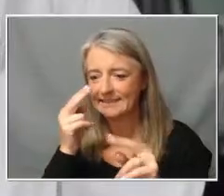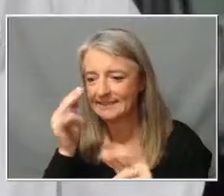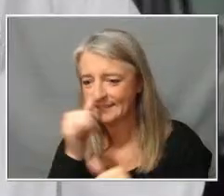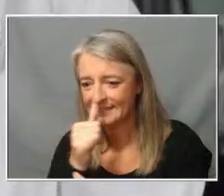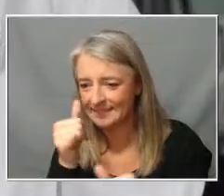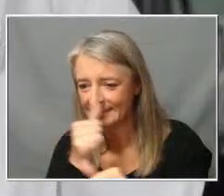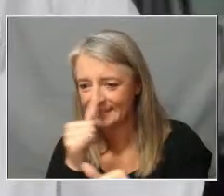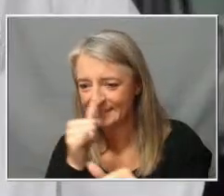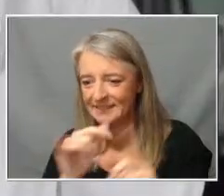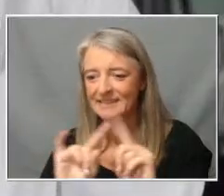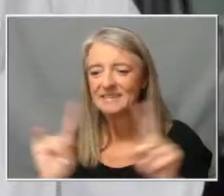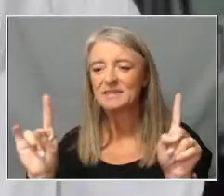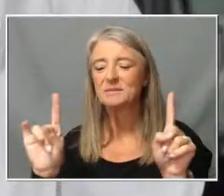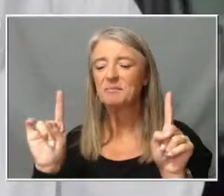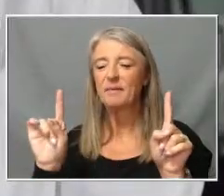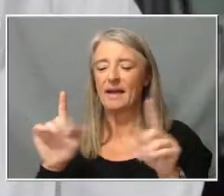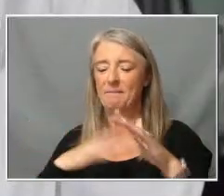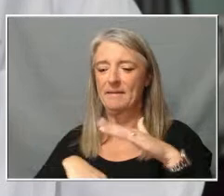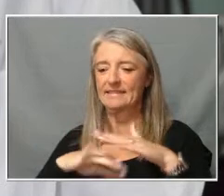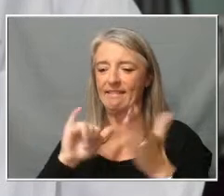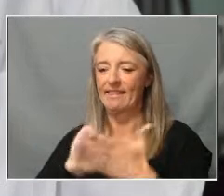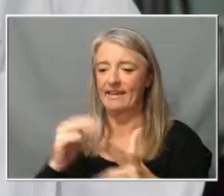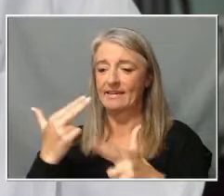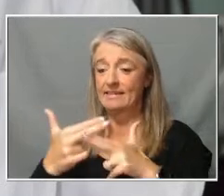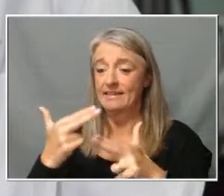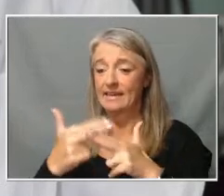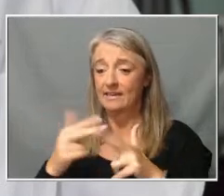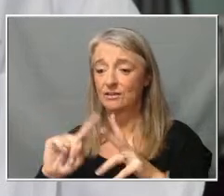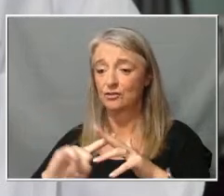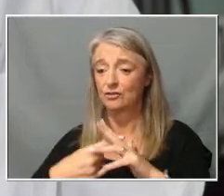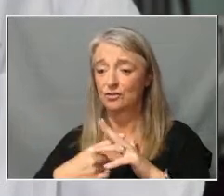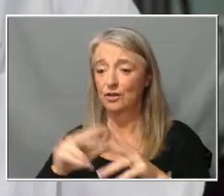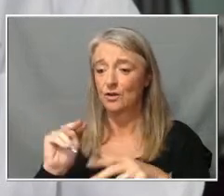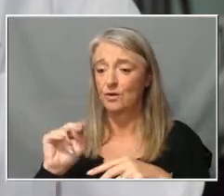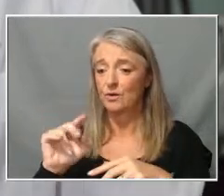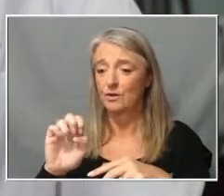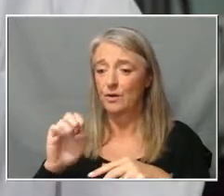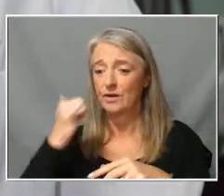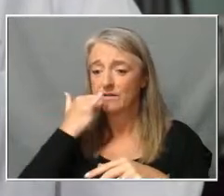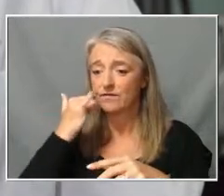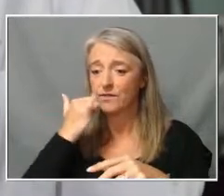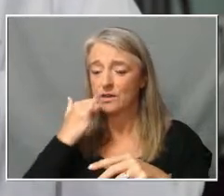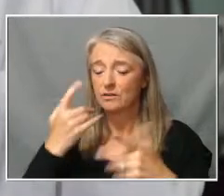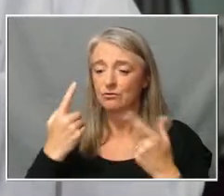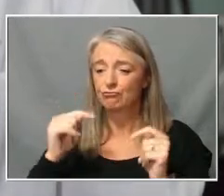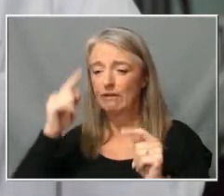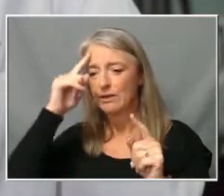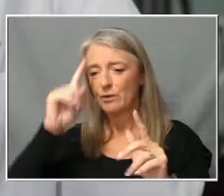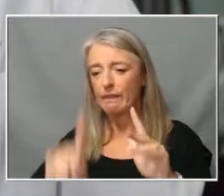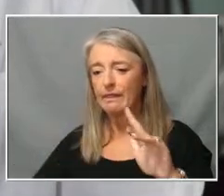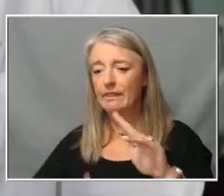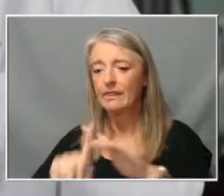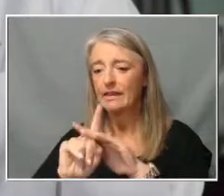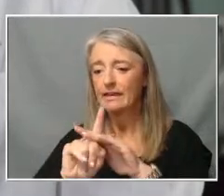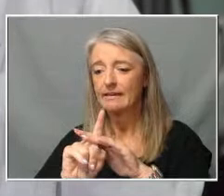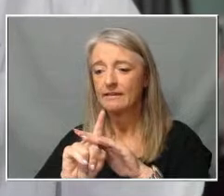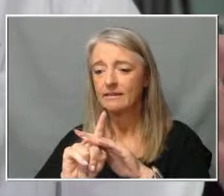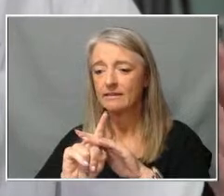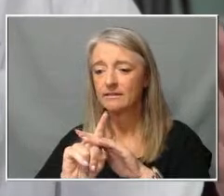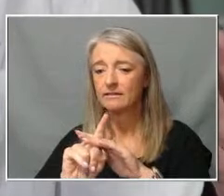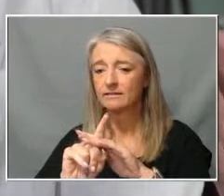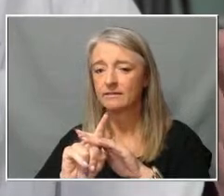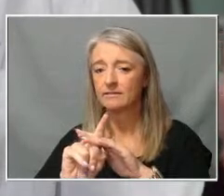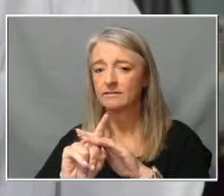it's basically, I still have the note in my phone. I was trying to think of percussive